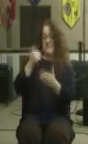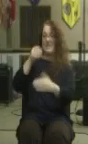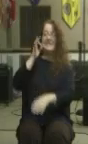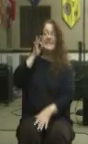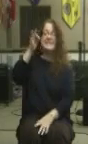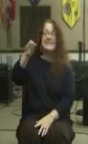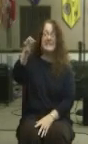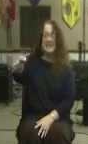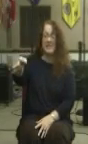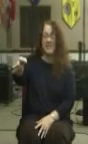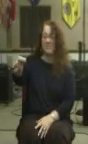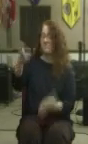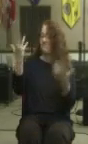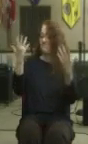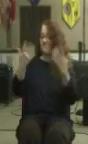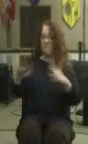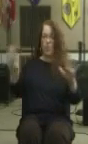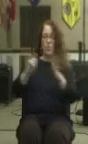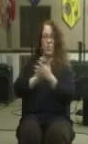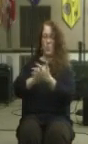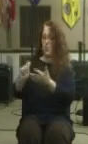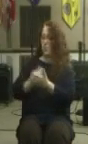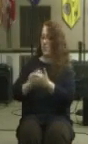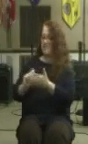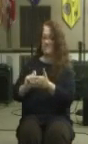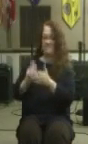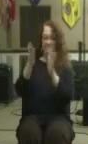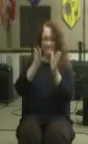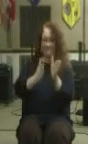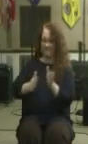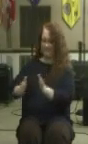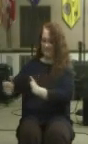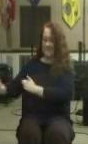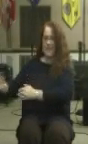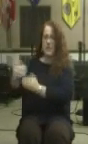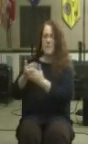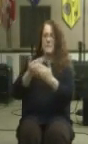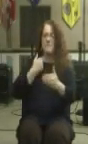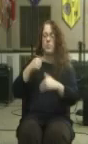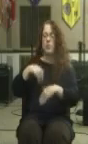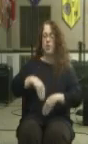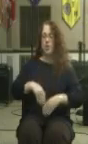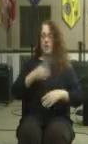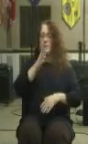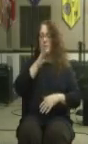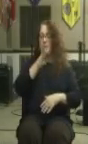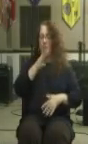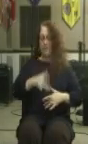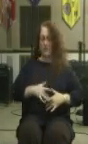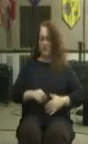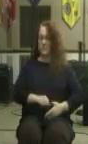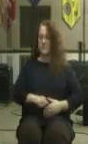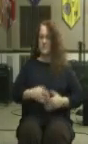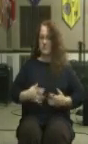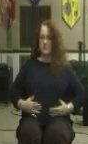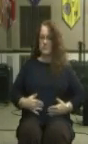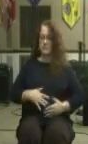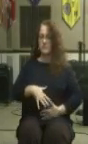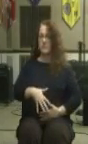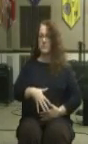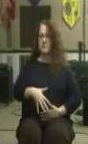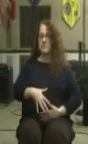You were predestined. It was already written about you before you were even inside your